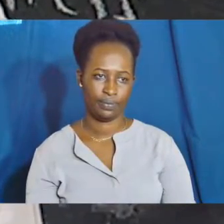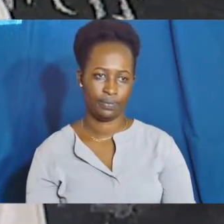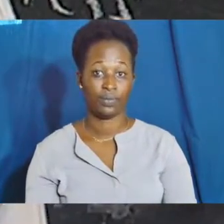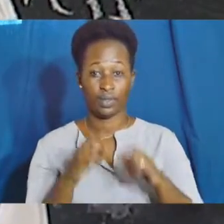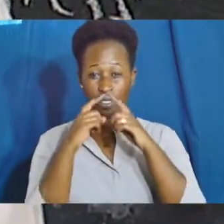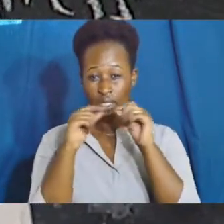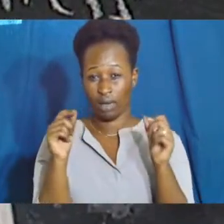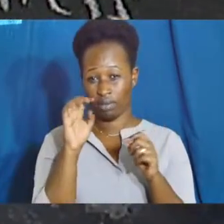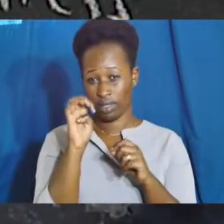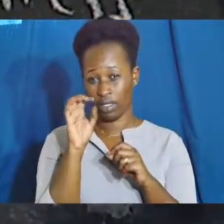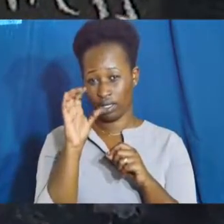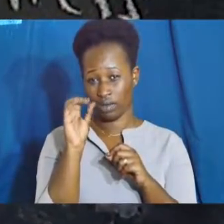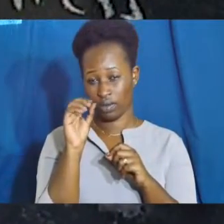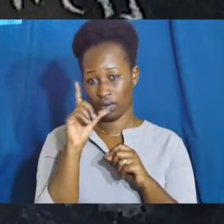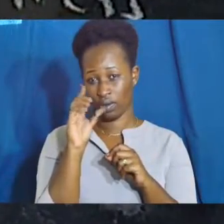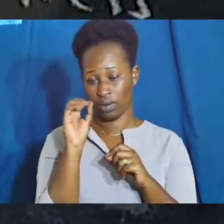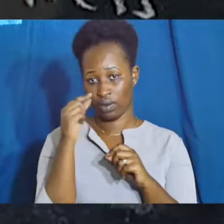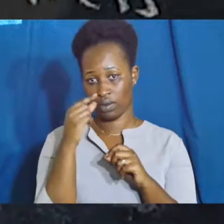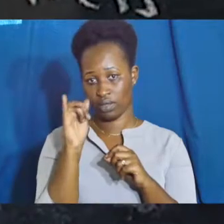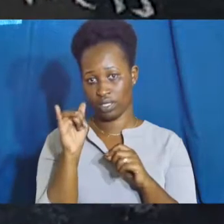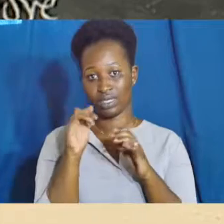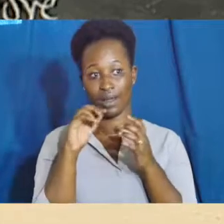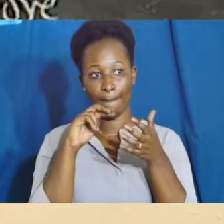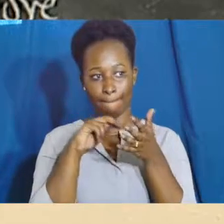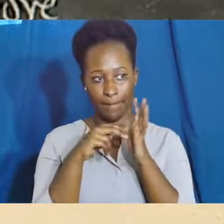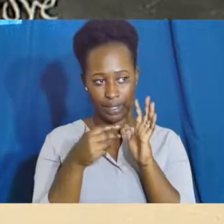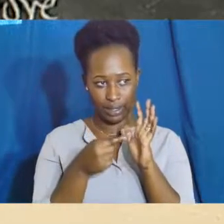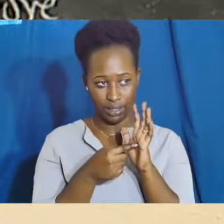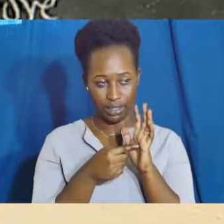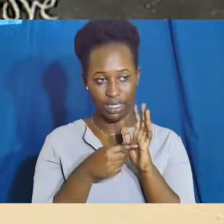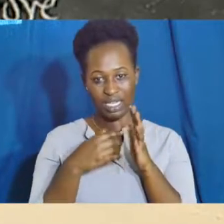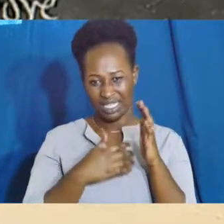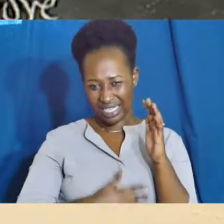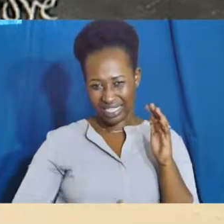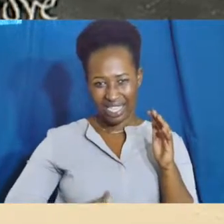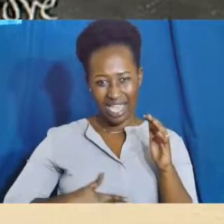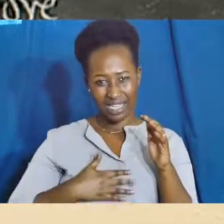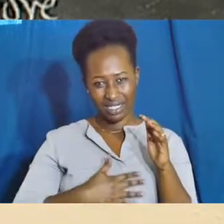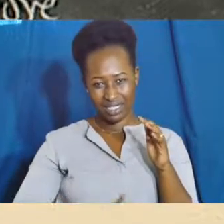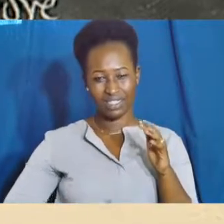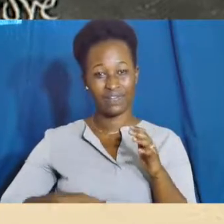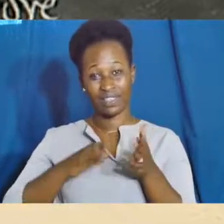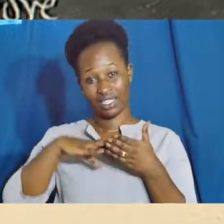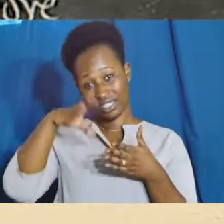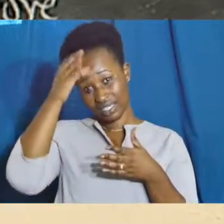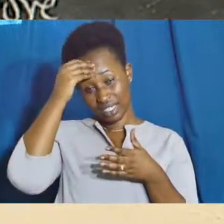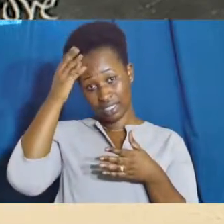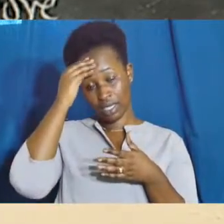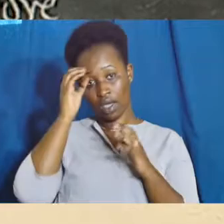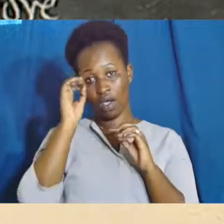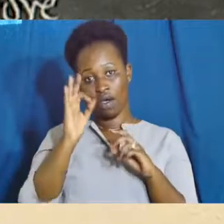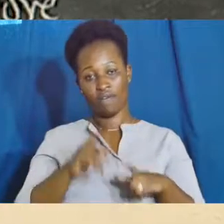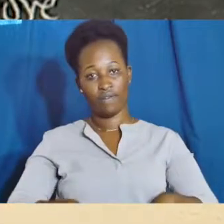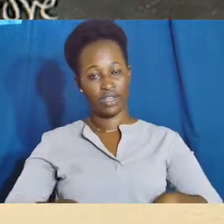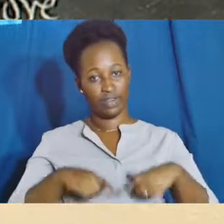The term ecology means the scientific study of